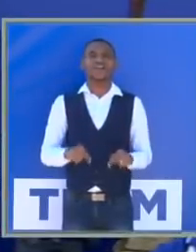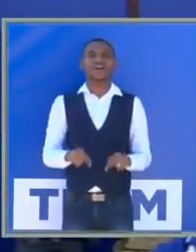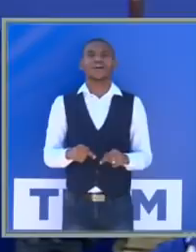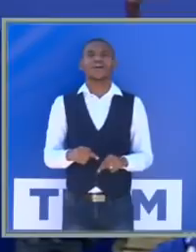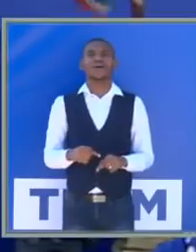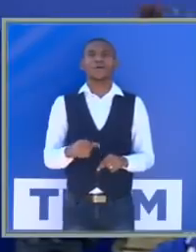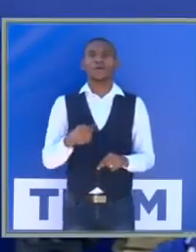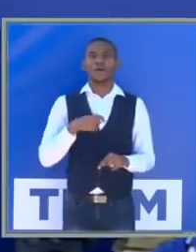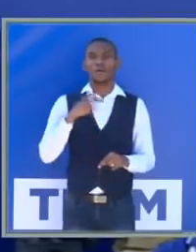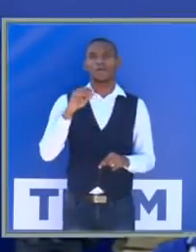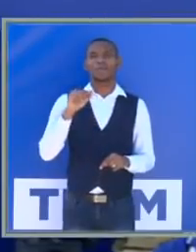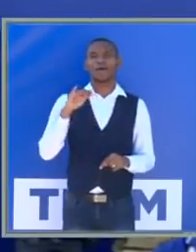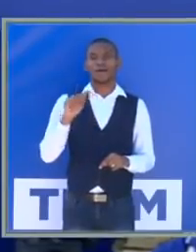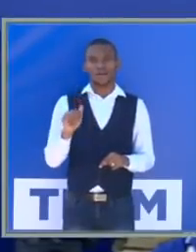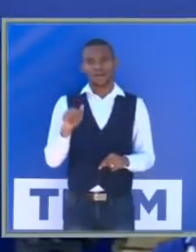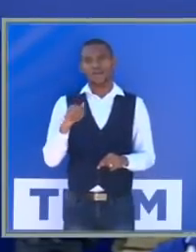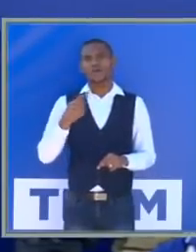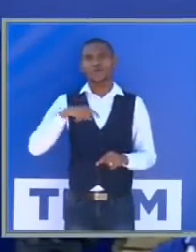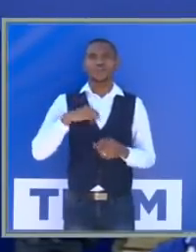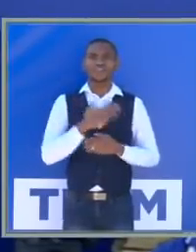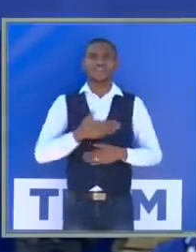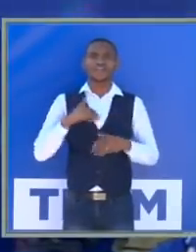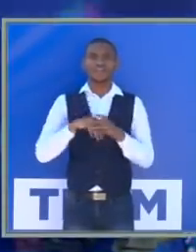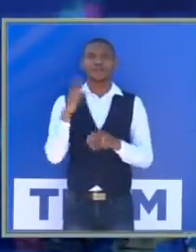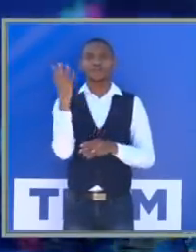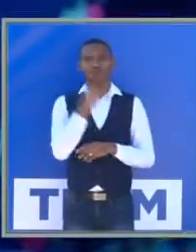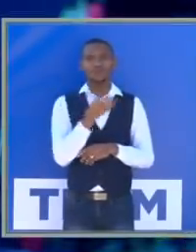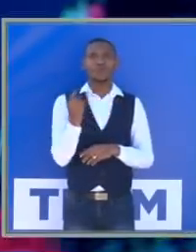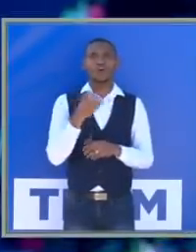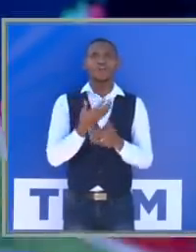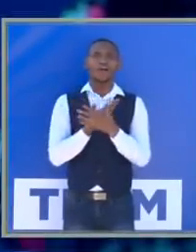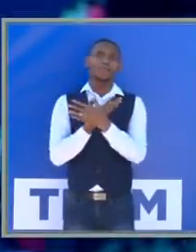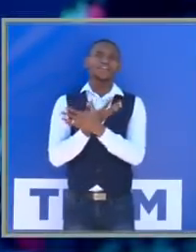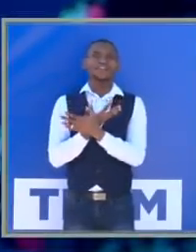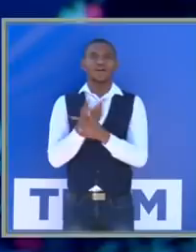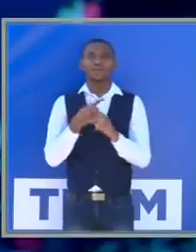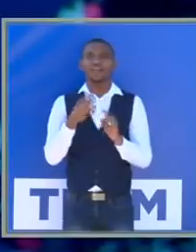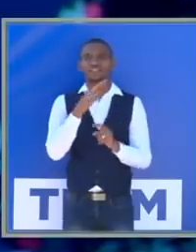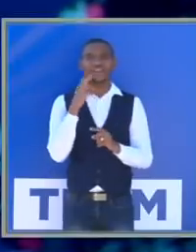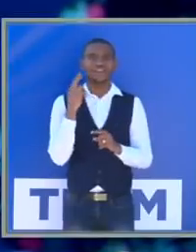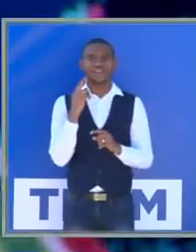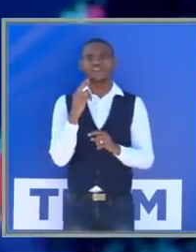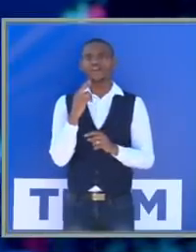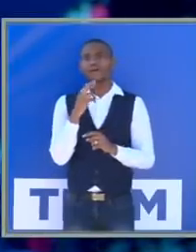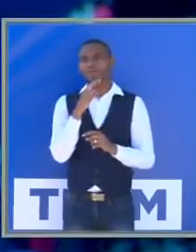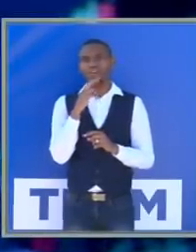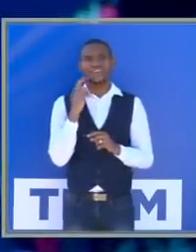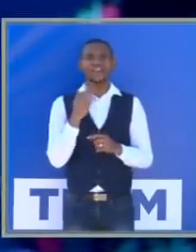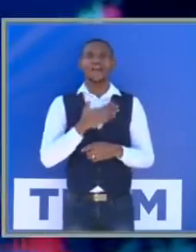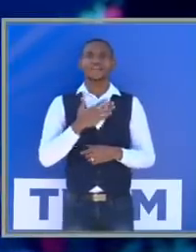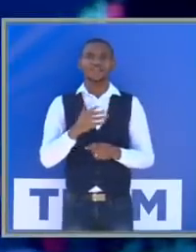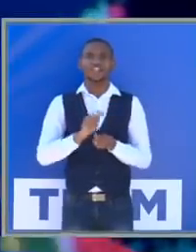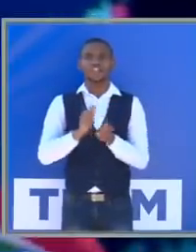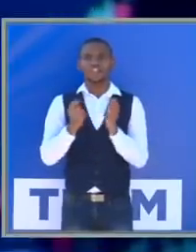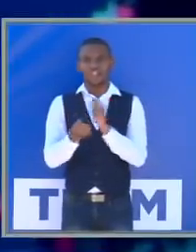Maya Angelou once said, that we delight in the beauty of a butterfly, but rarely admit the